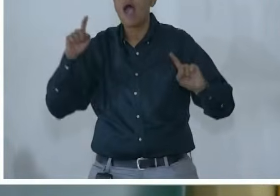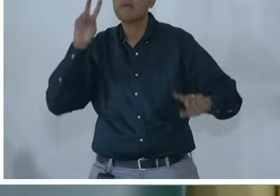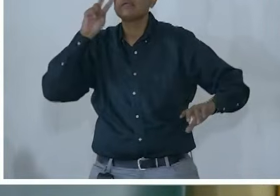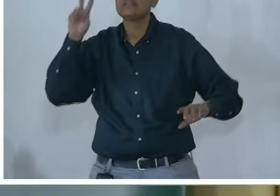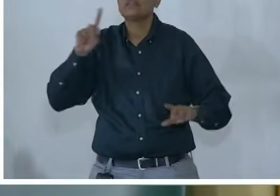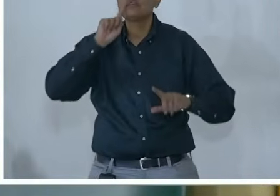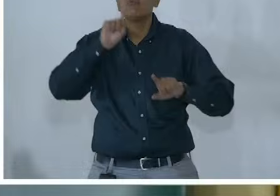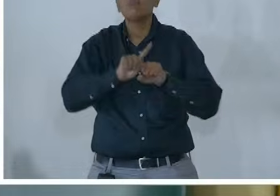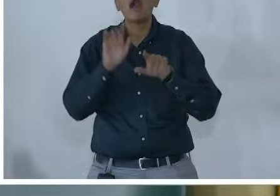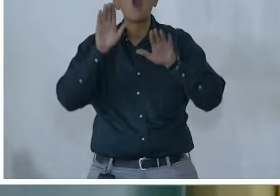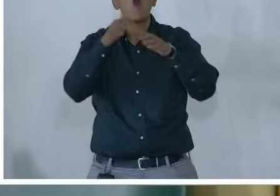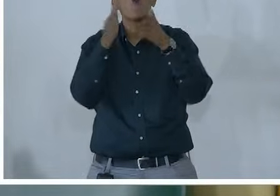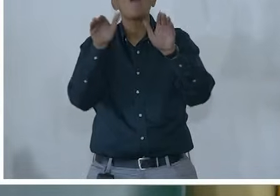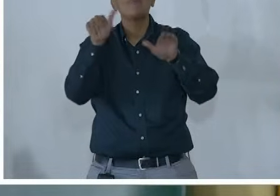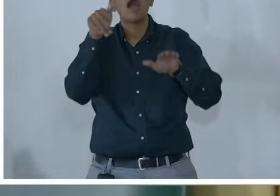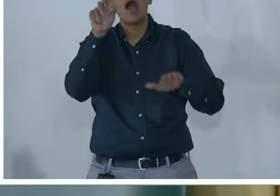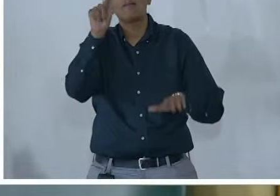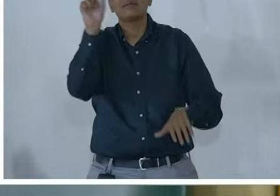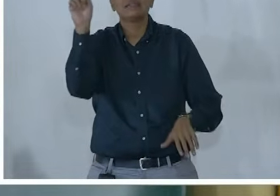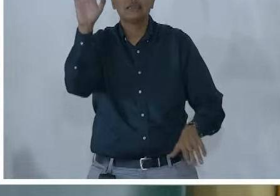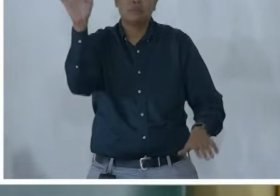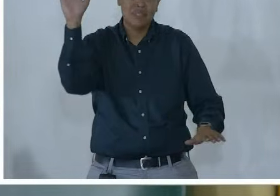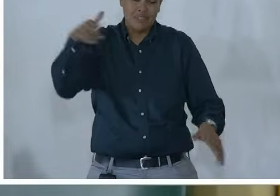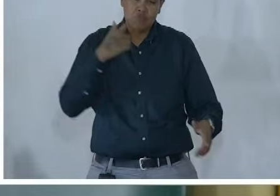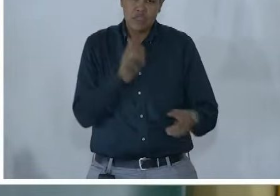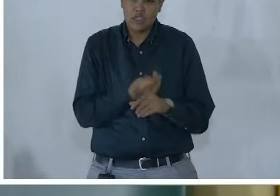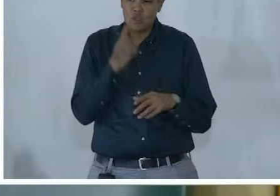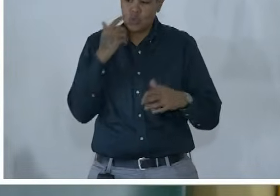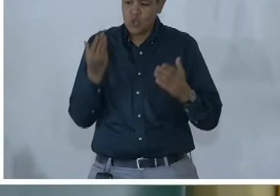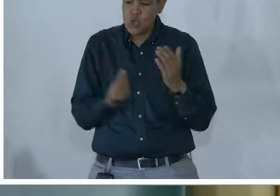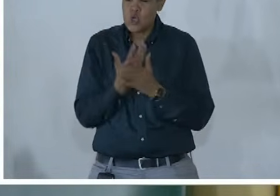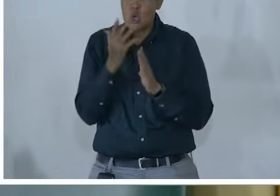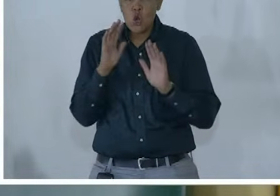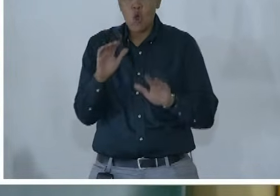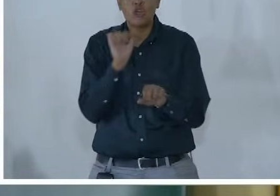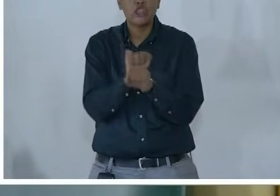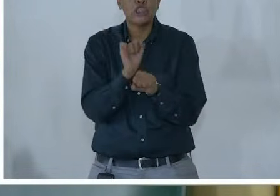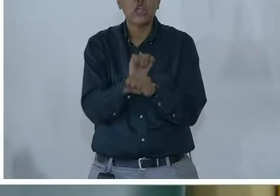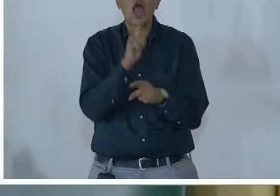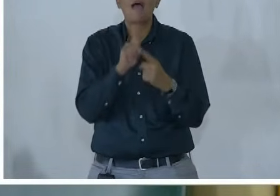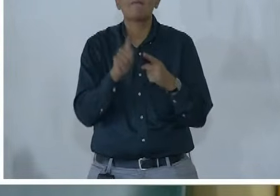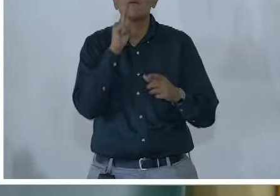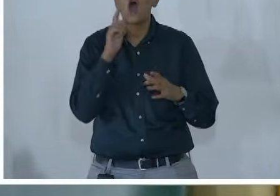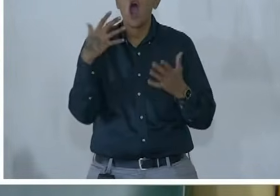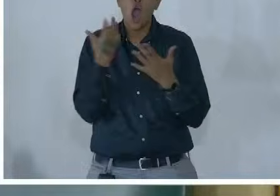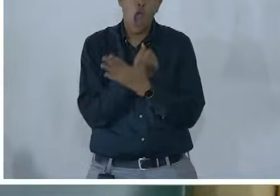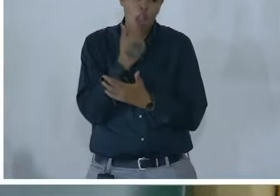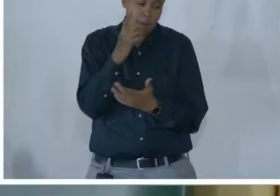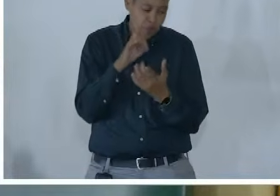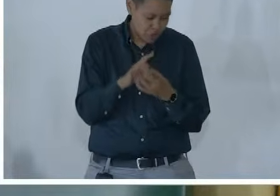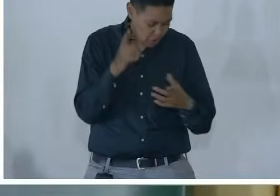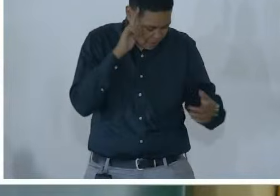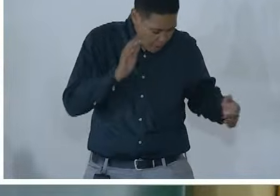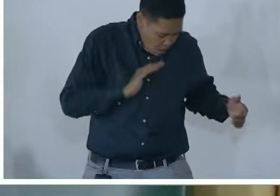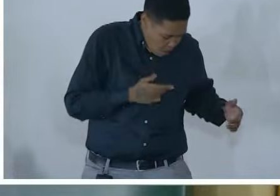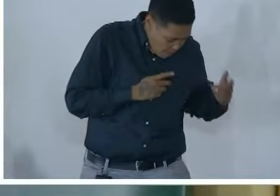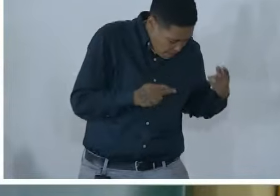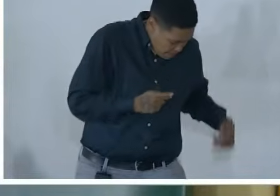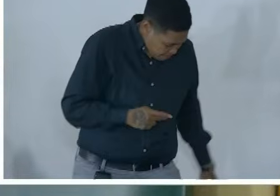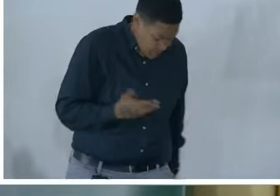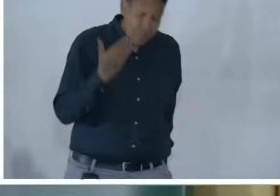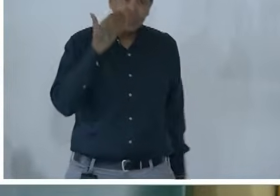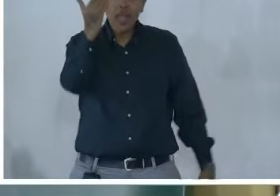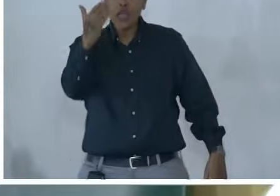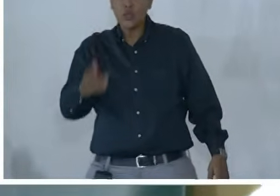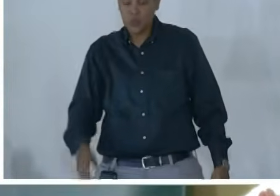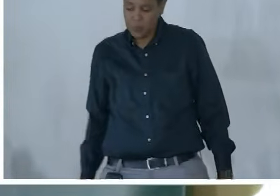the reopening of Alpart, to once again drive growth, jobs, and opportunity for our people. I thank